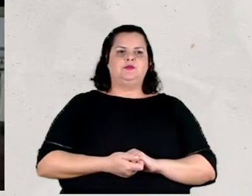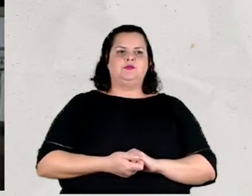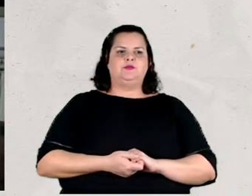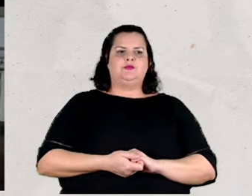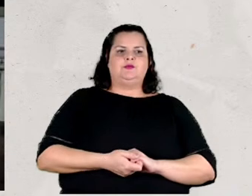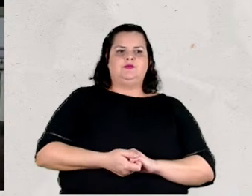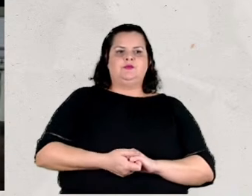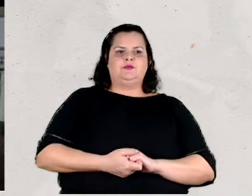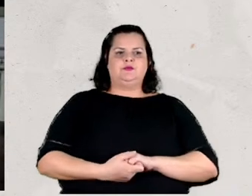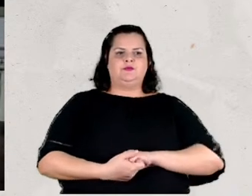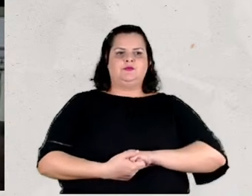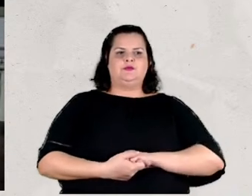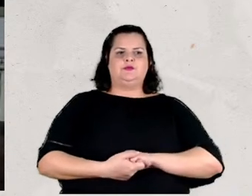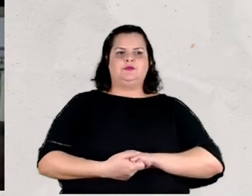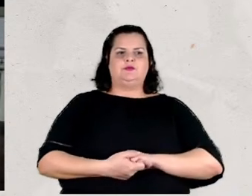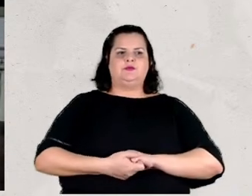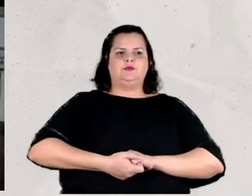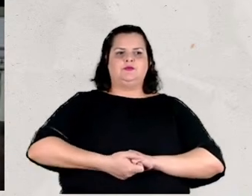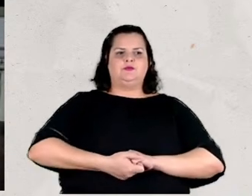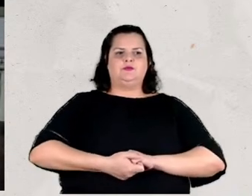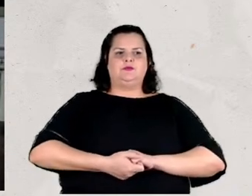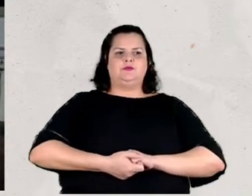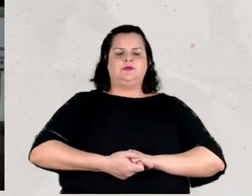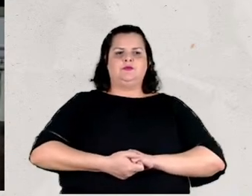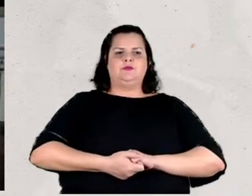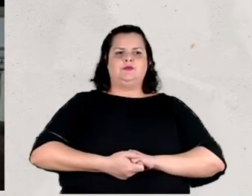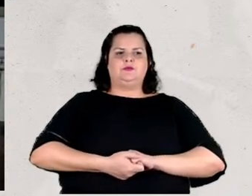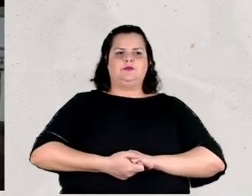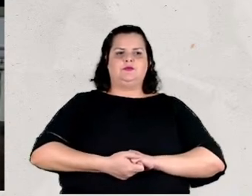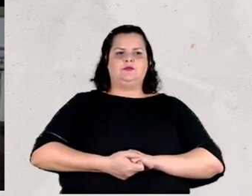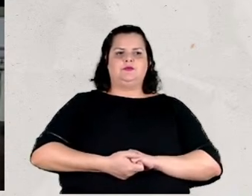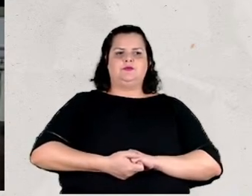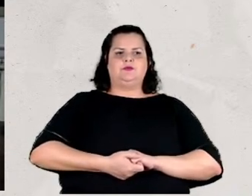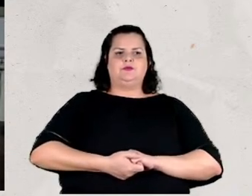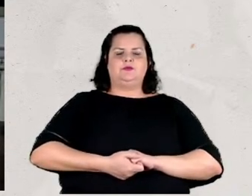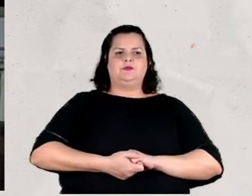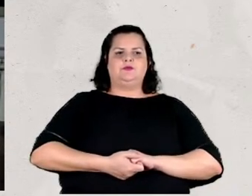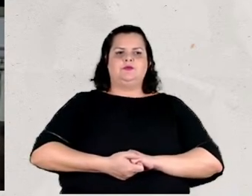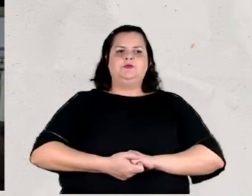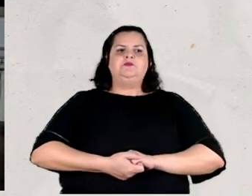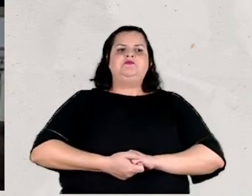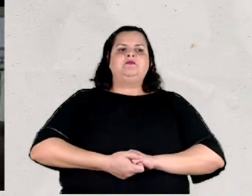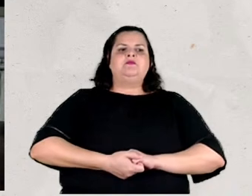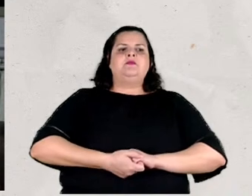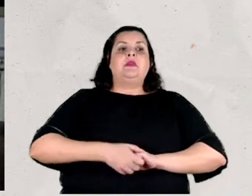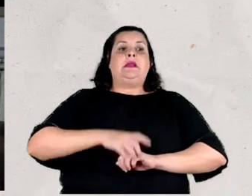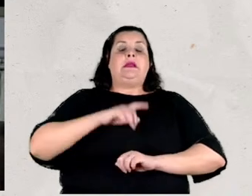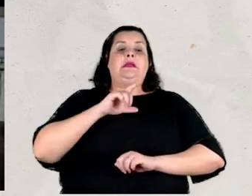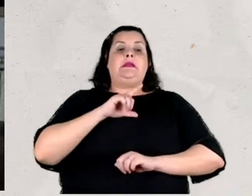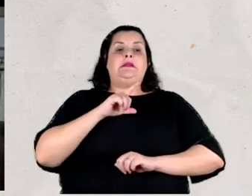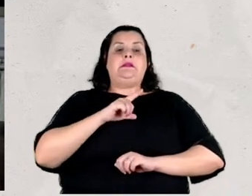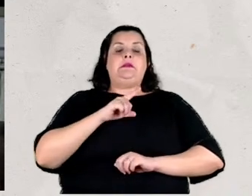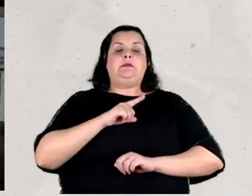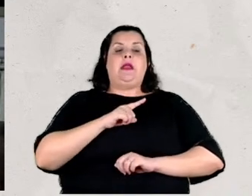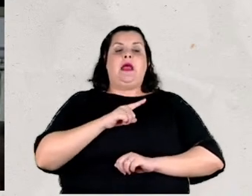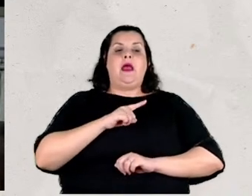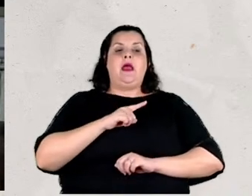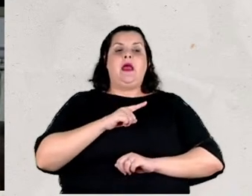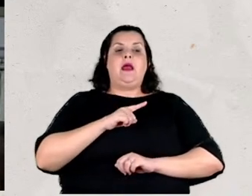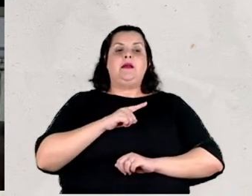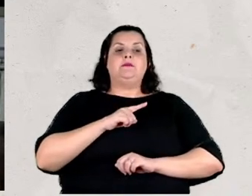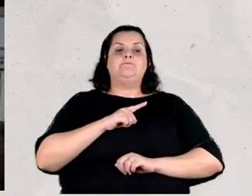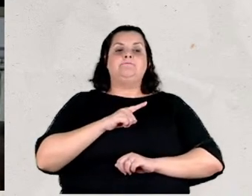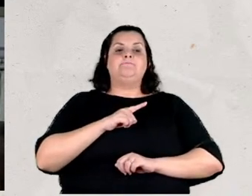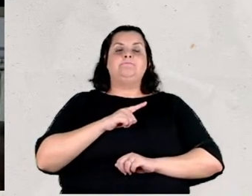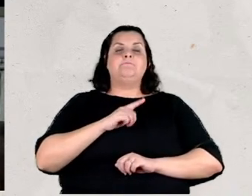this peace momentum, but that ordinary Palestinians will say, why are we allowing one opportunity after